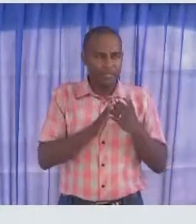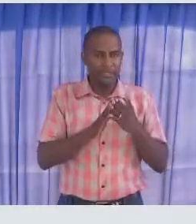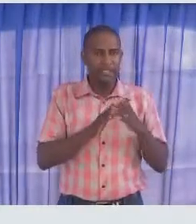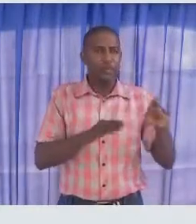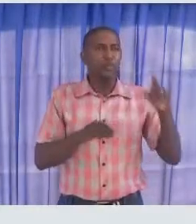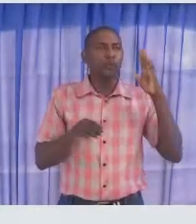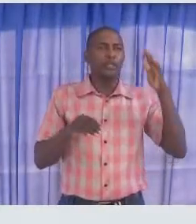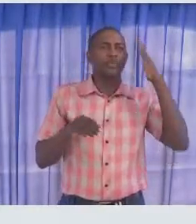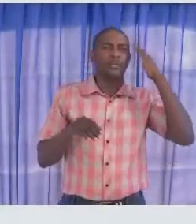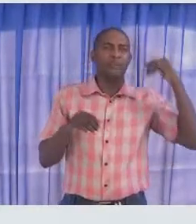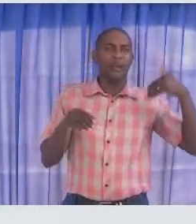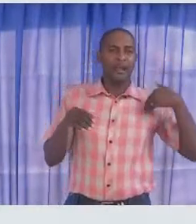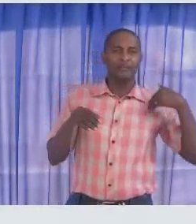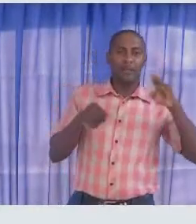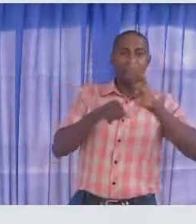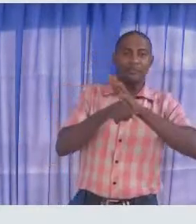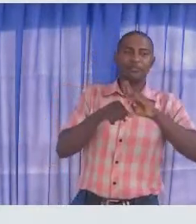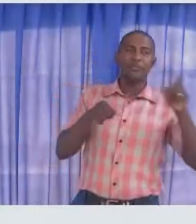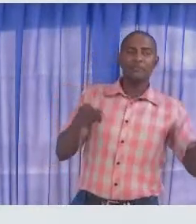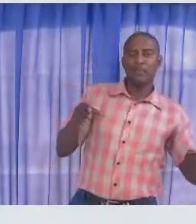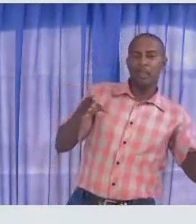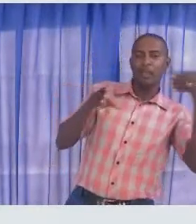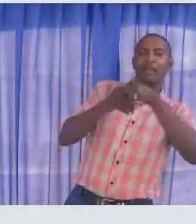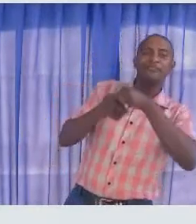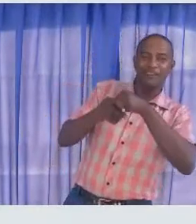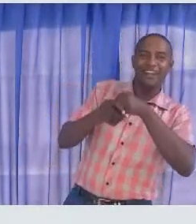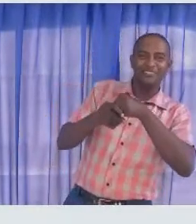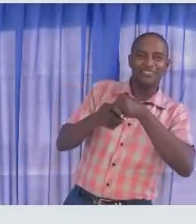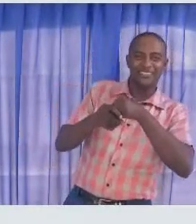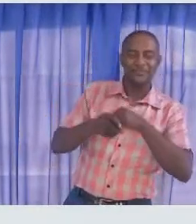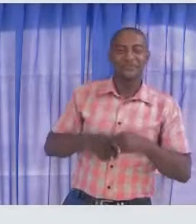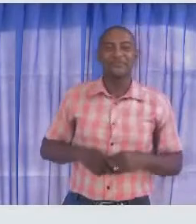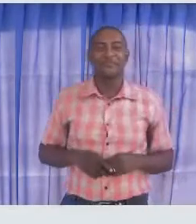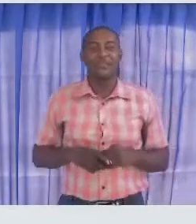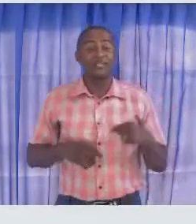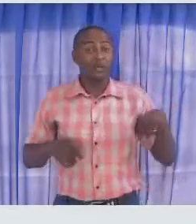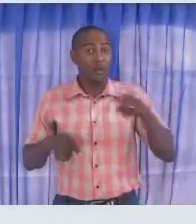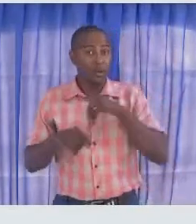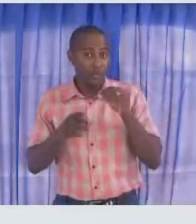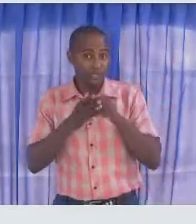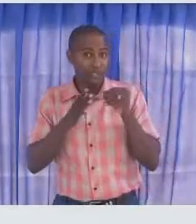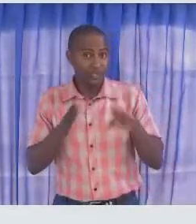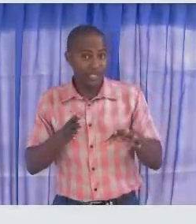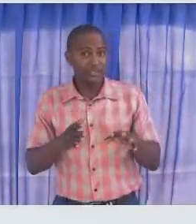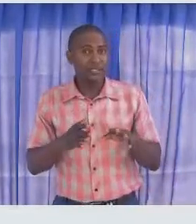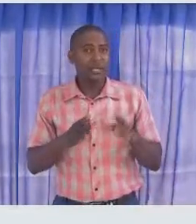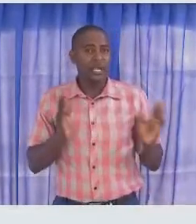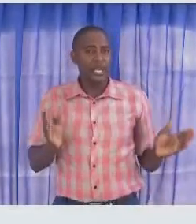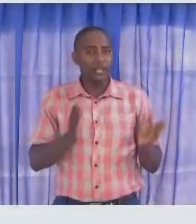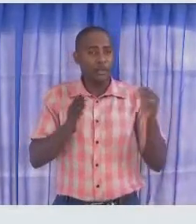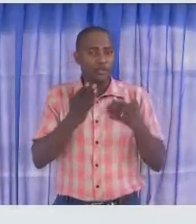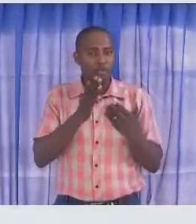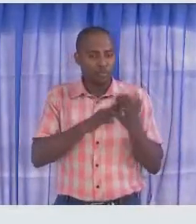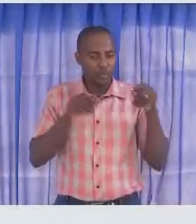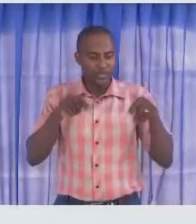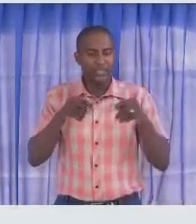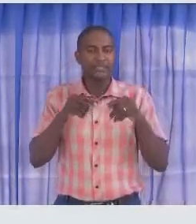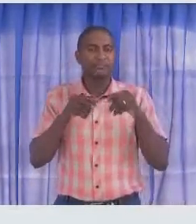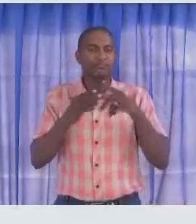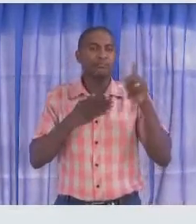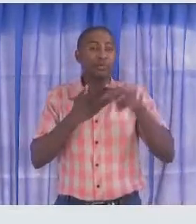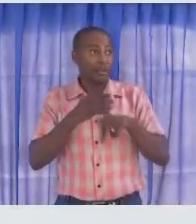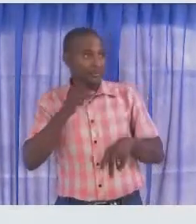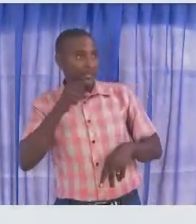entity in which they can get engaged. So our students are being encouraged through this program to take